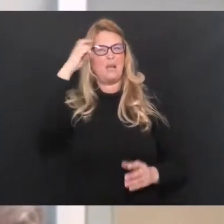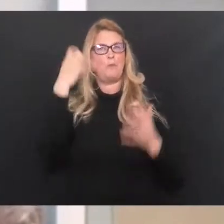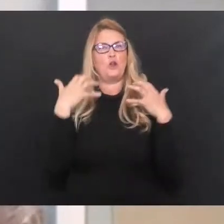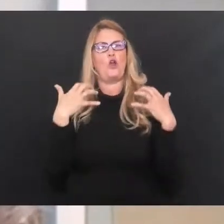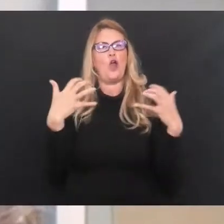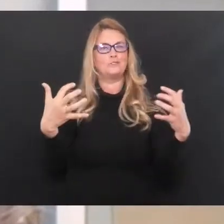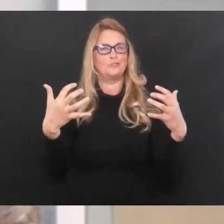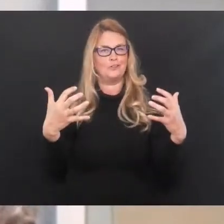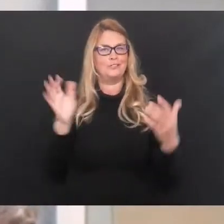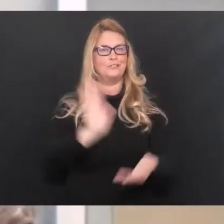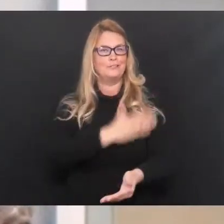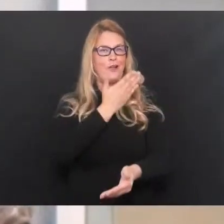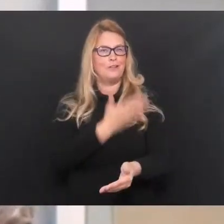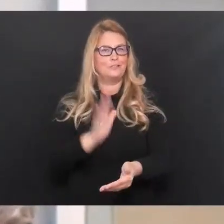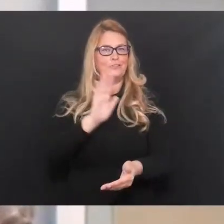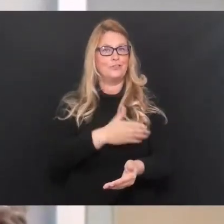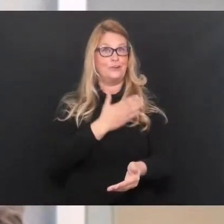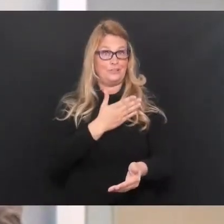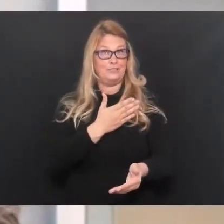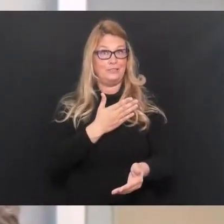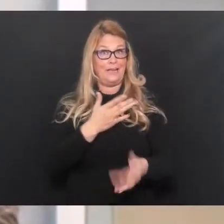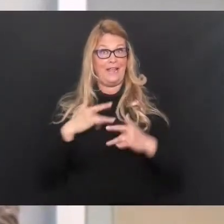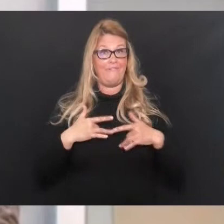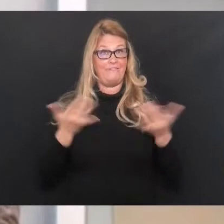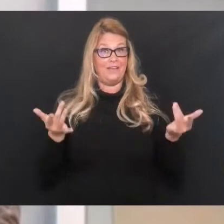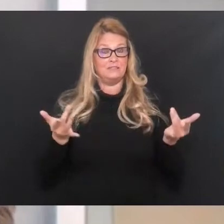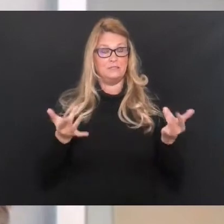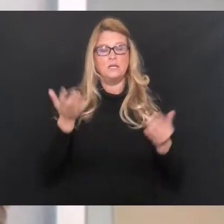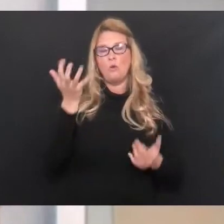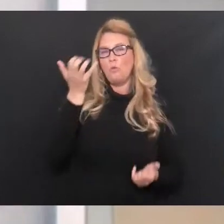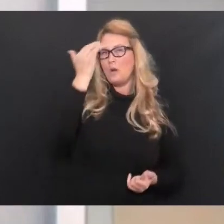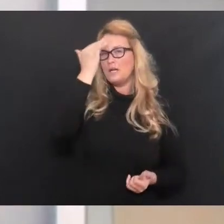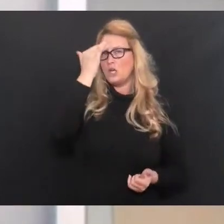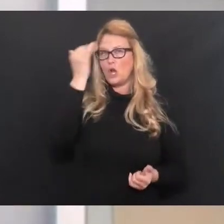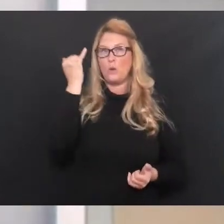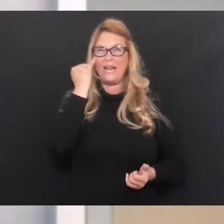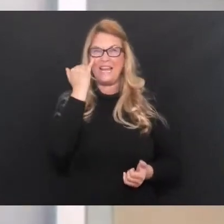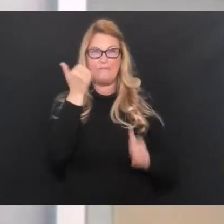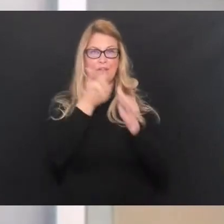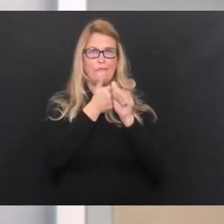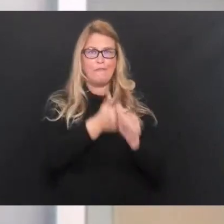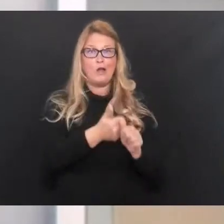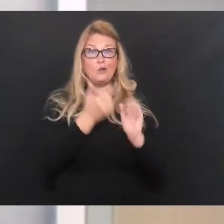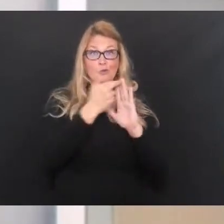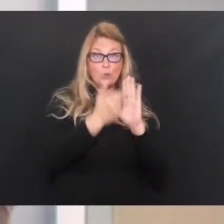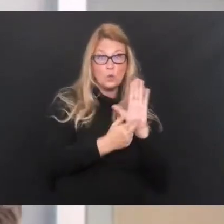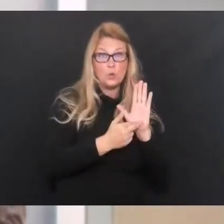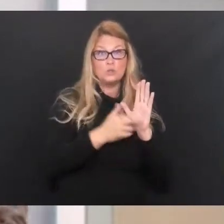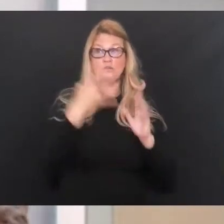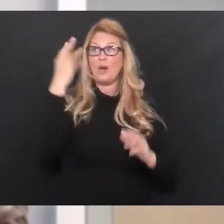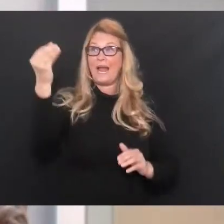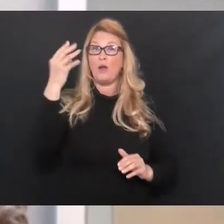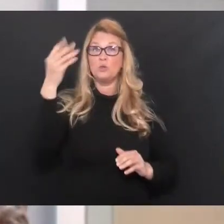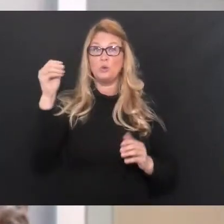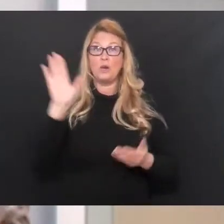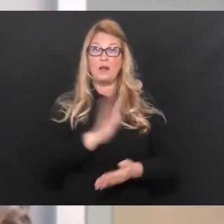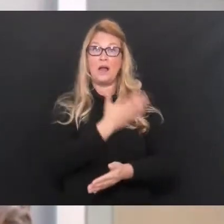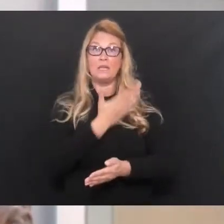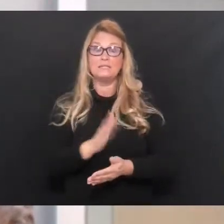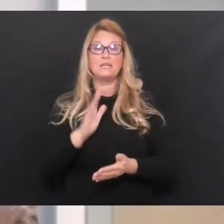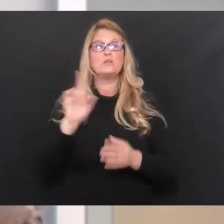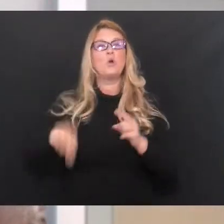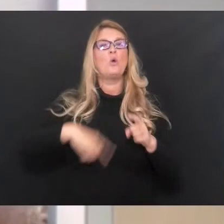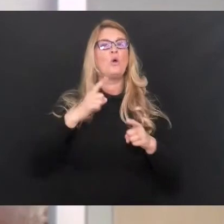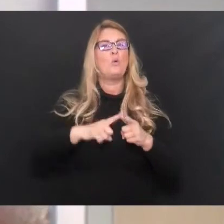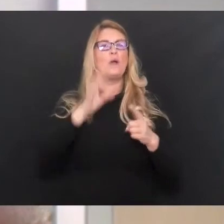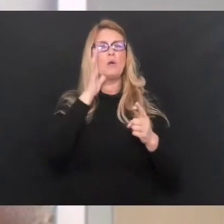County. They want to know when there may be some guidelines or instructions on outdoor concerts, when that will be